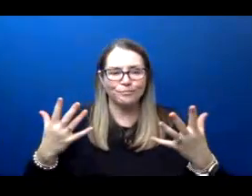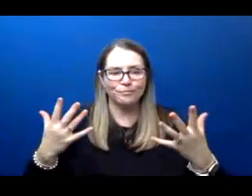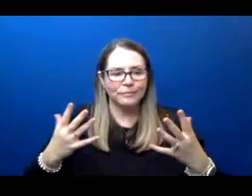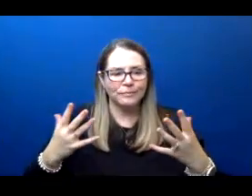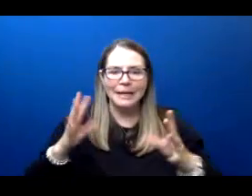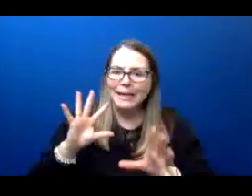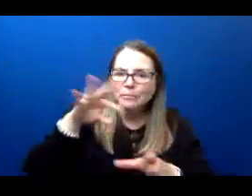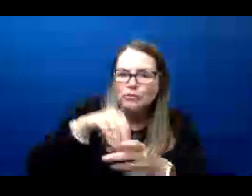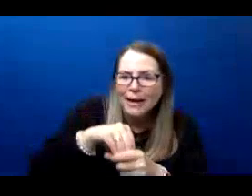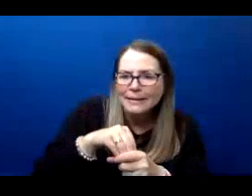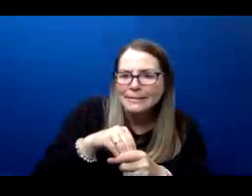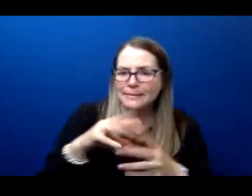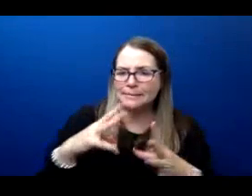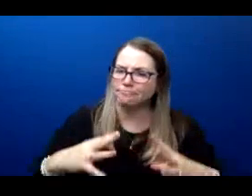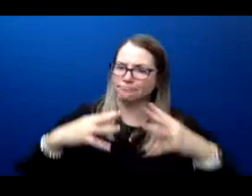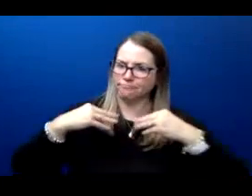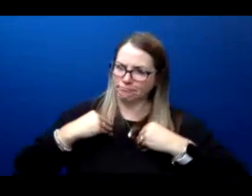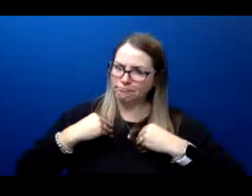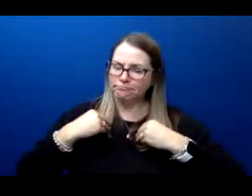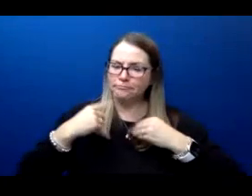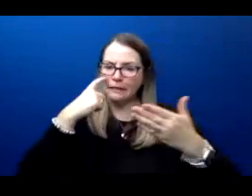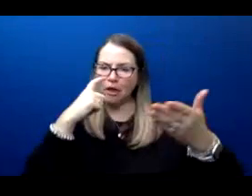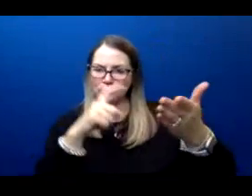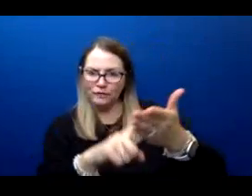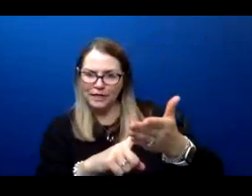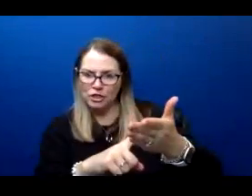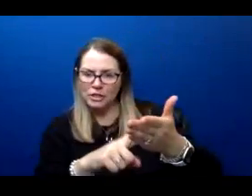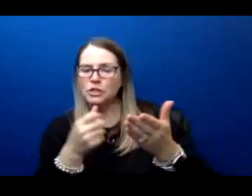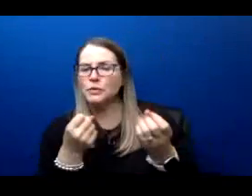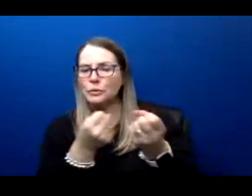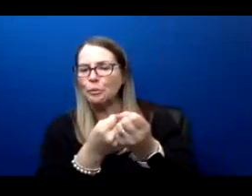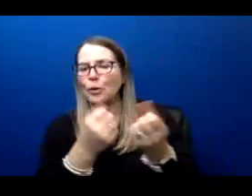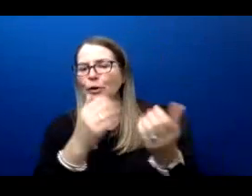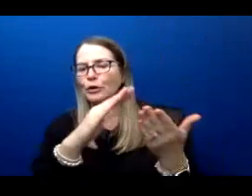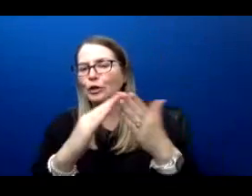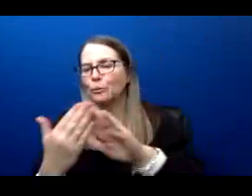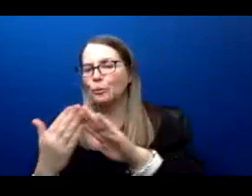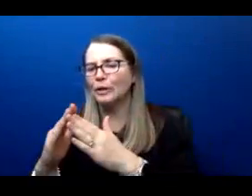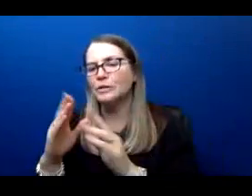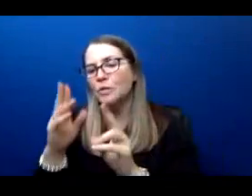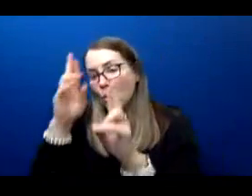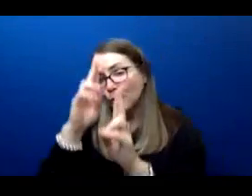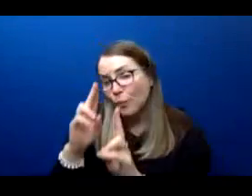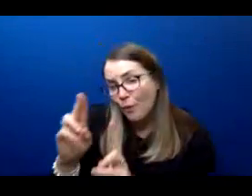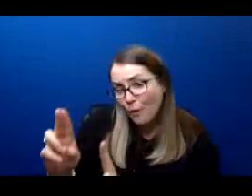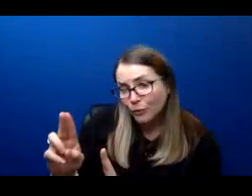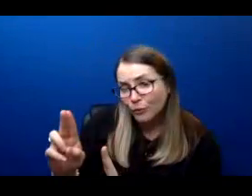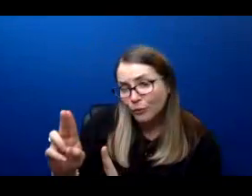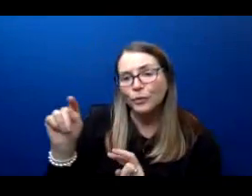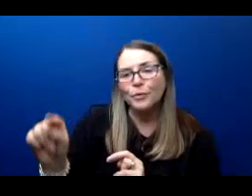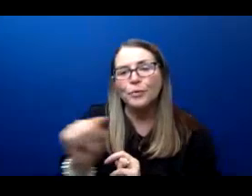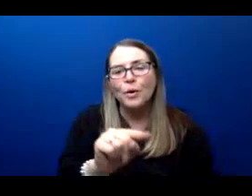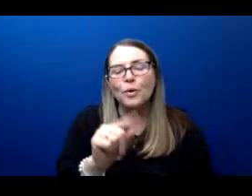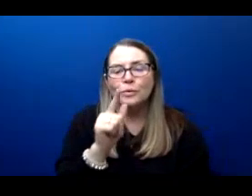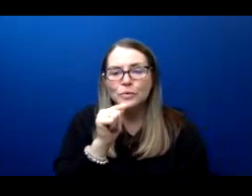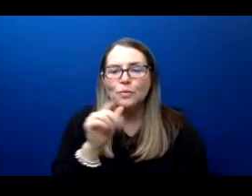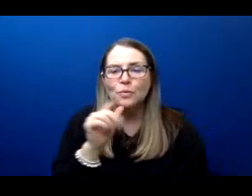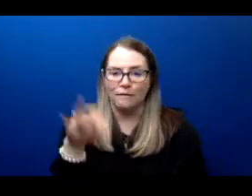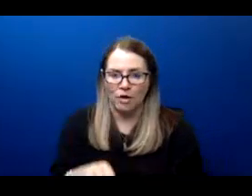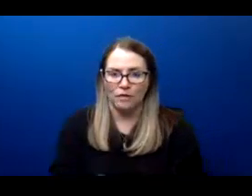observations, potentially to make a difference in our communities or to honor those folks that are jumping in